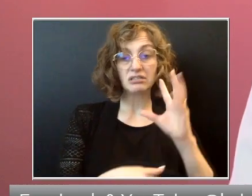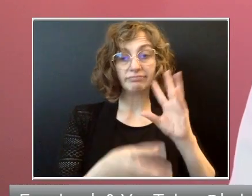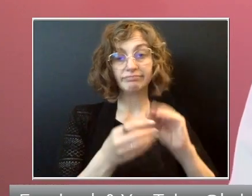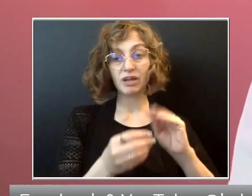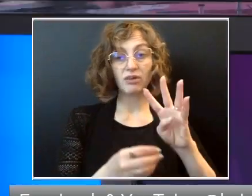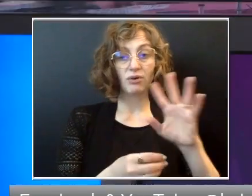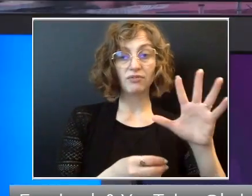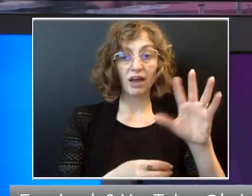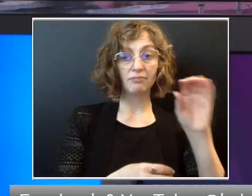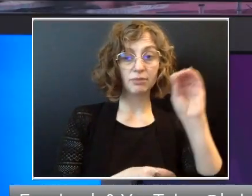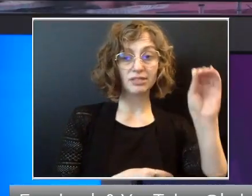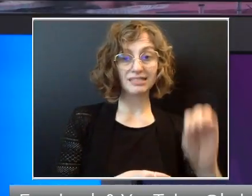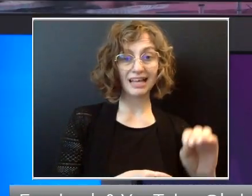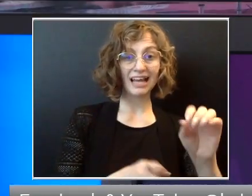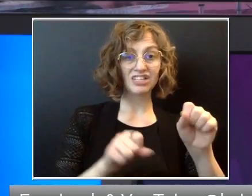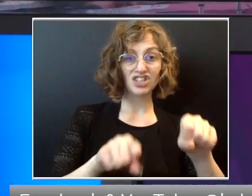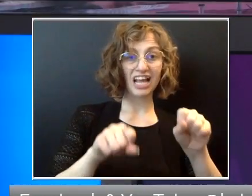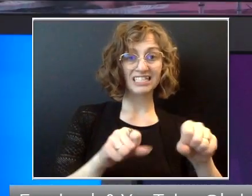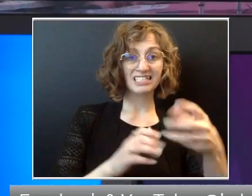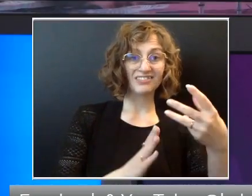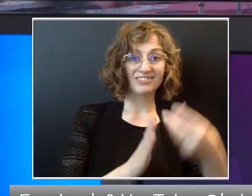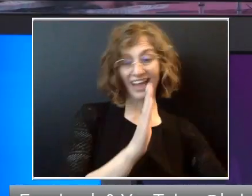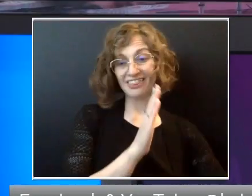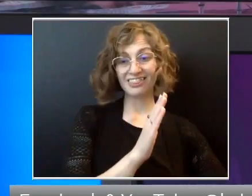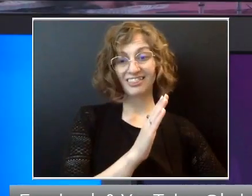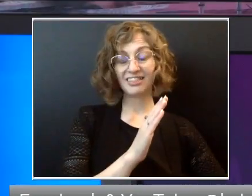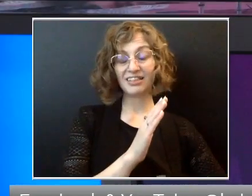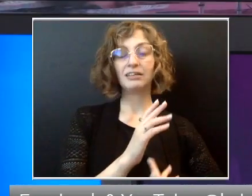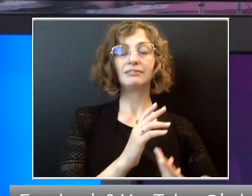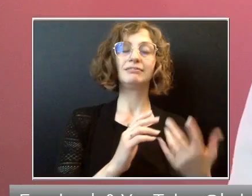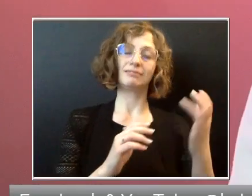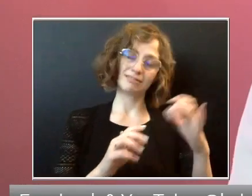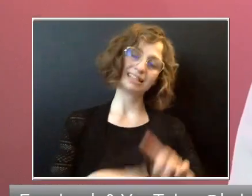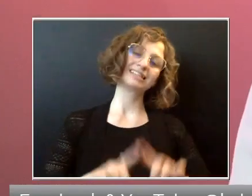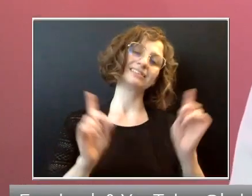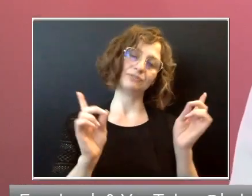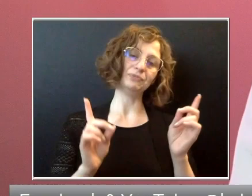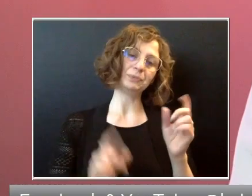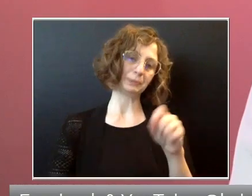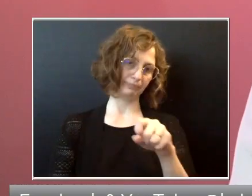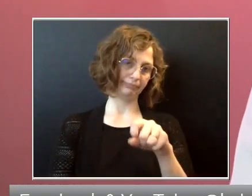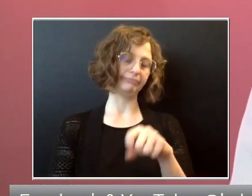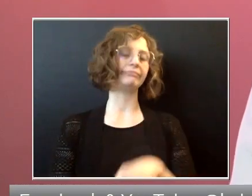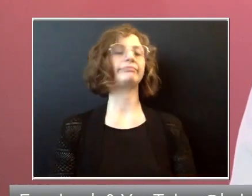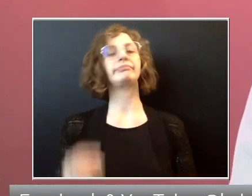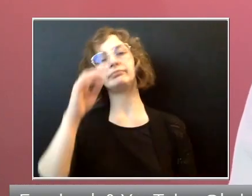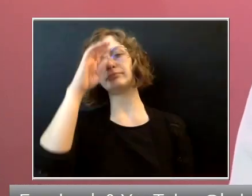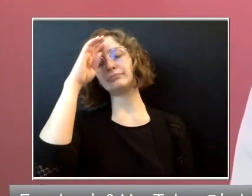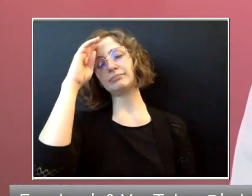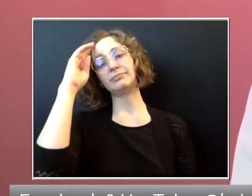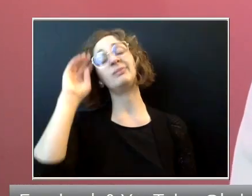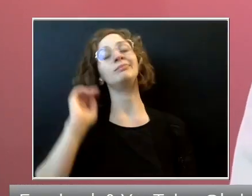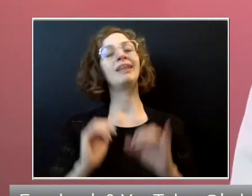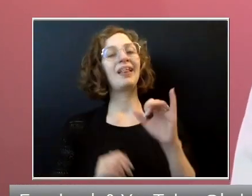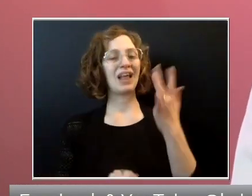different story. That's a very different story. And so that's why the defibrillator comes into play.